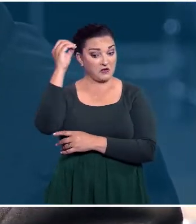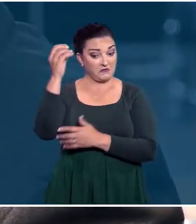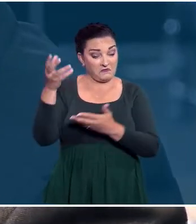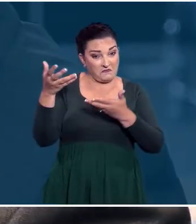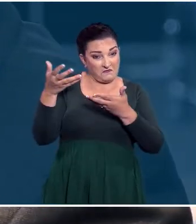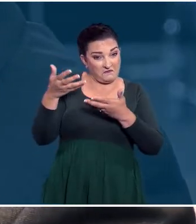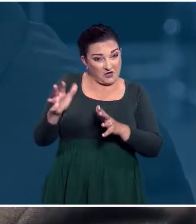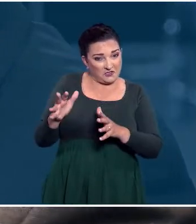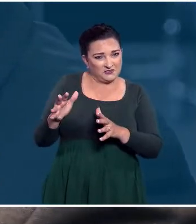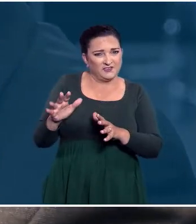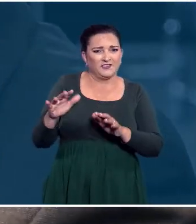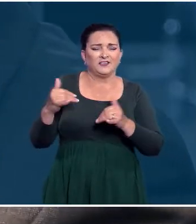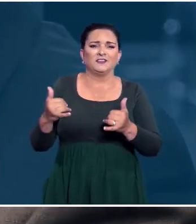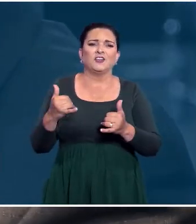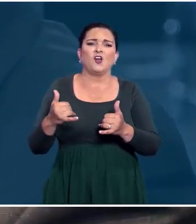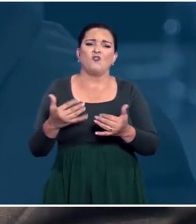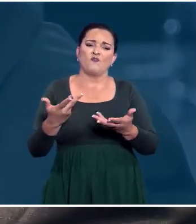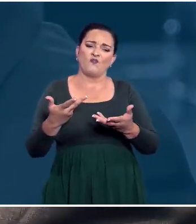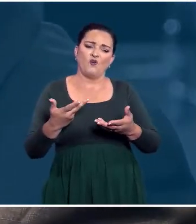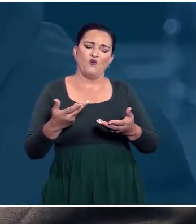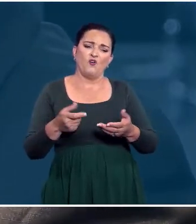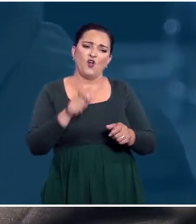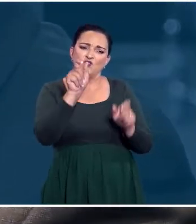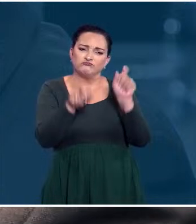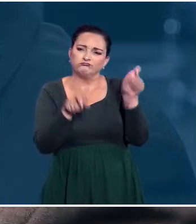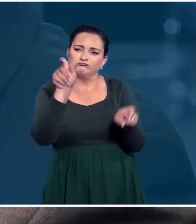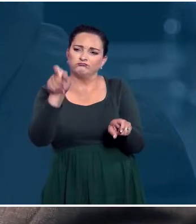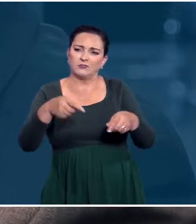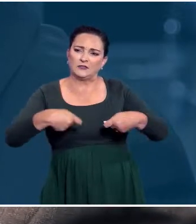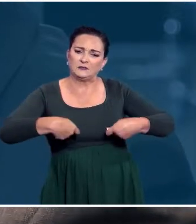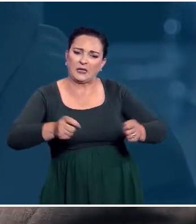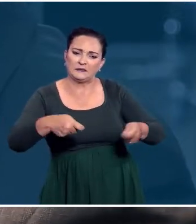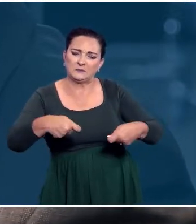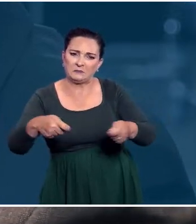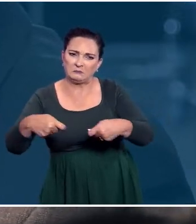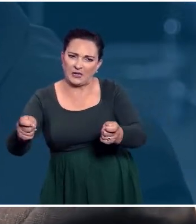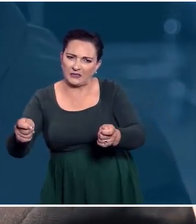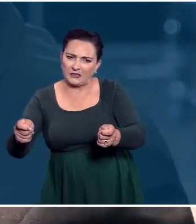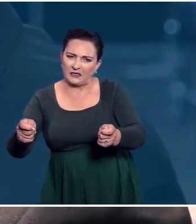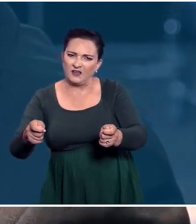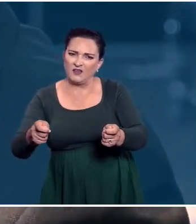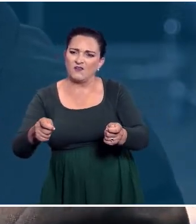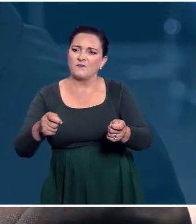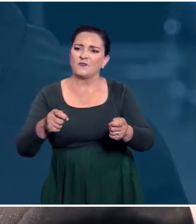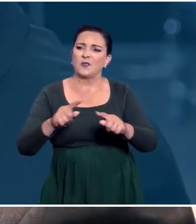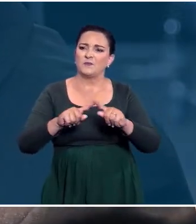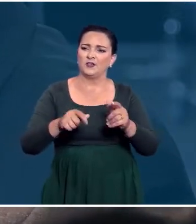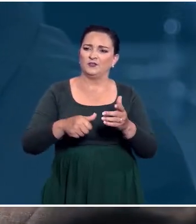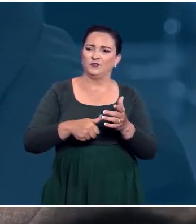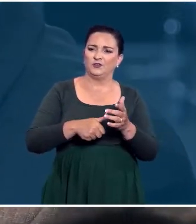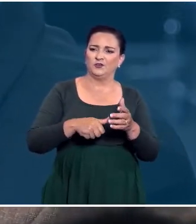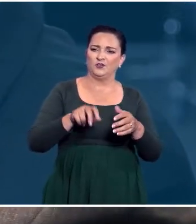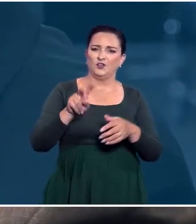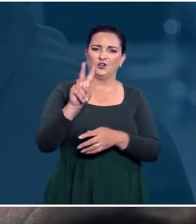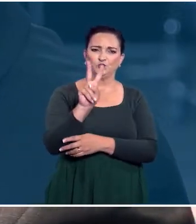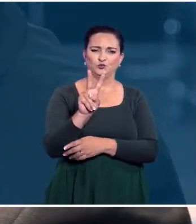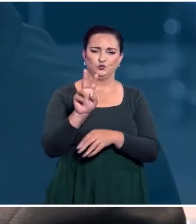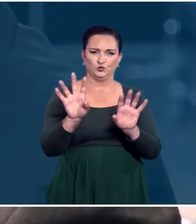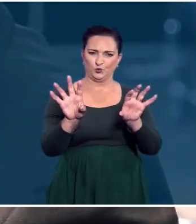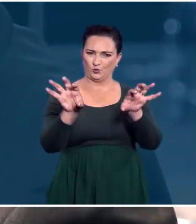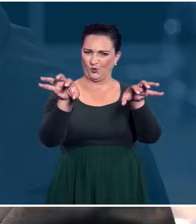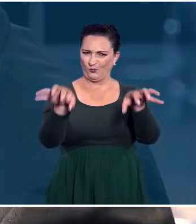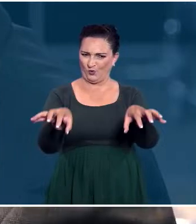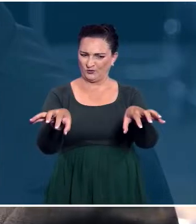retirement scheme on consumer spending. Some of the data that have been released in recent months have